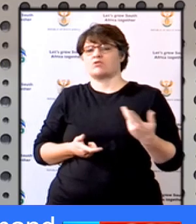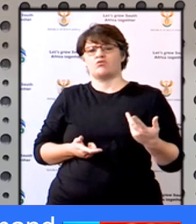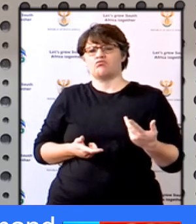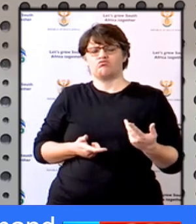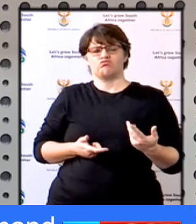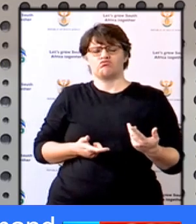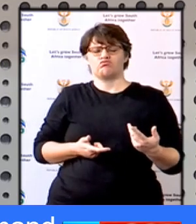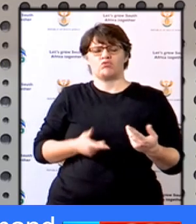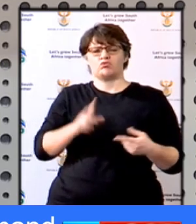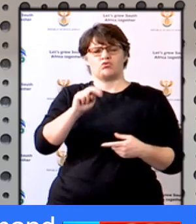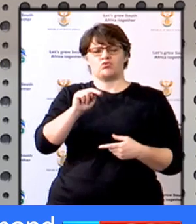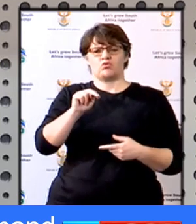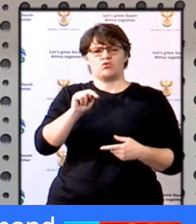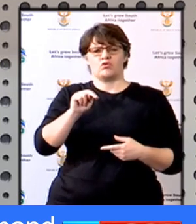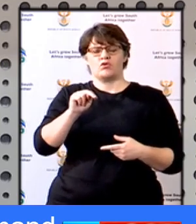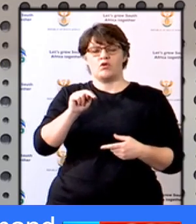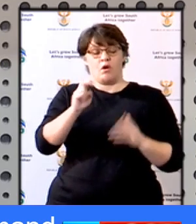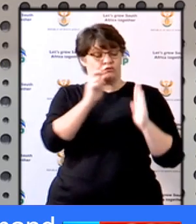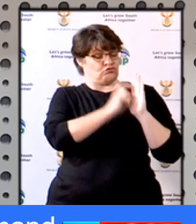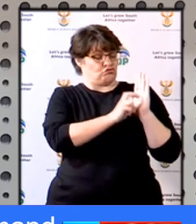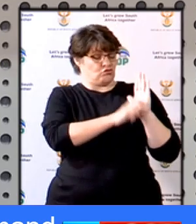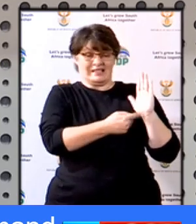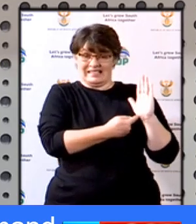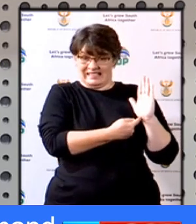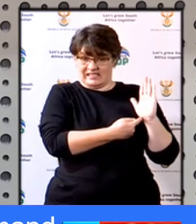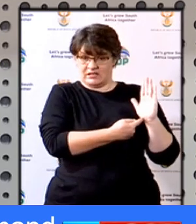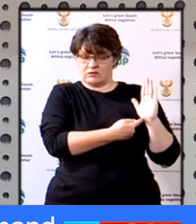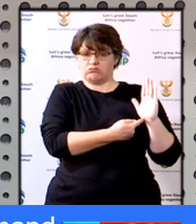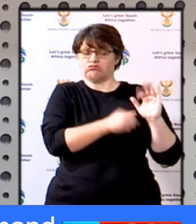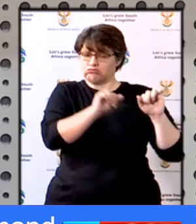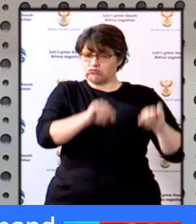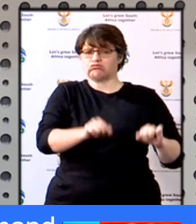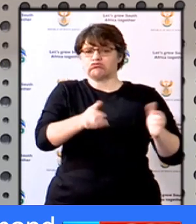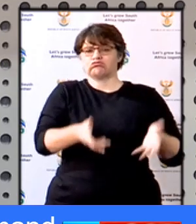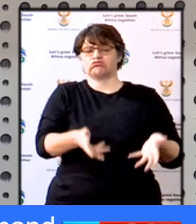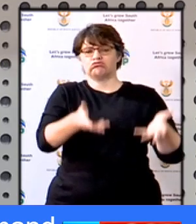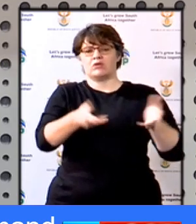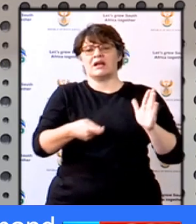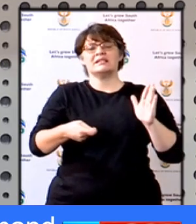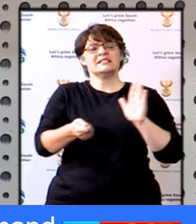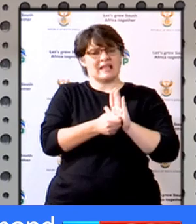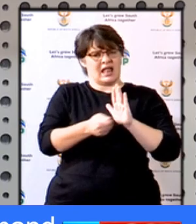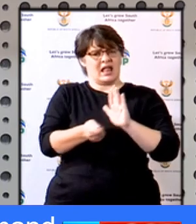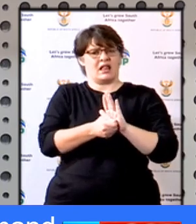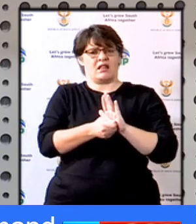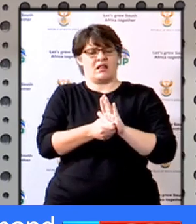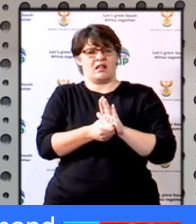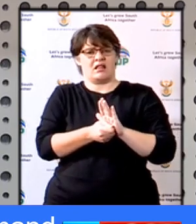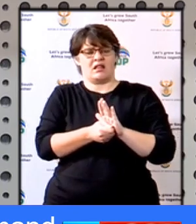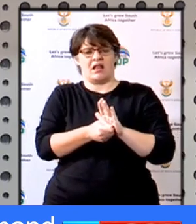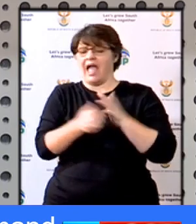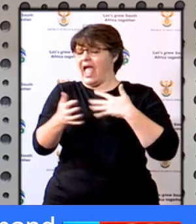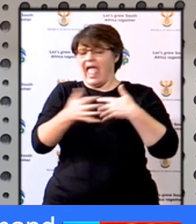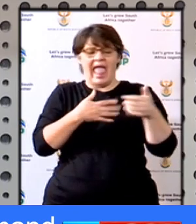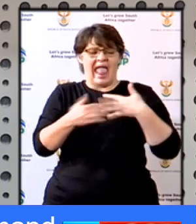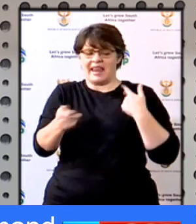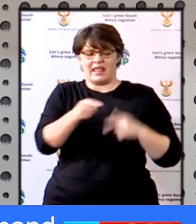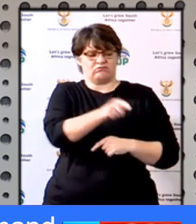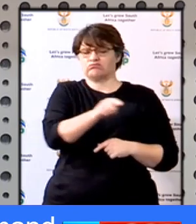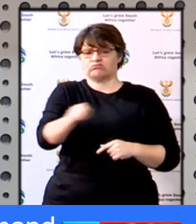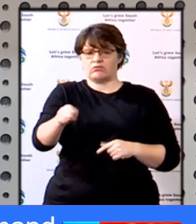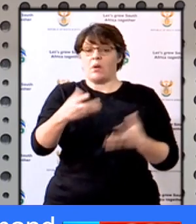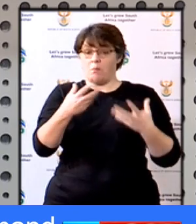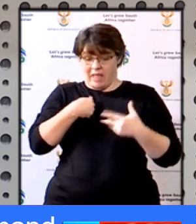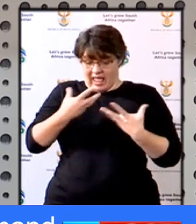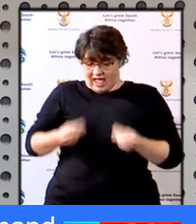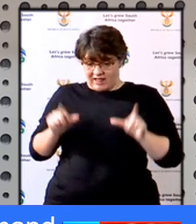no. The regulations themselves would permit alcohol to be sold at any premise that carries